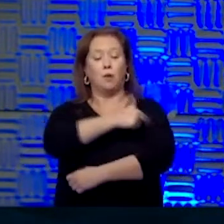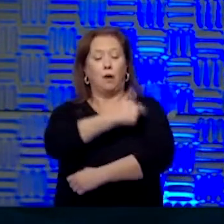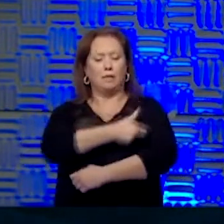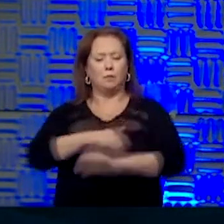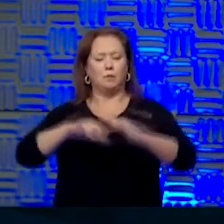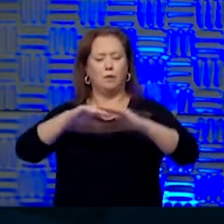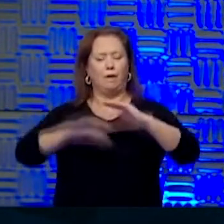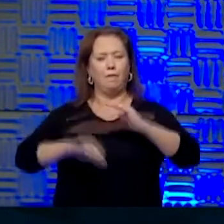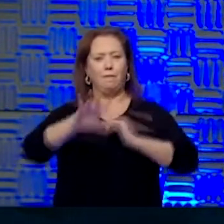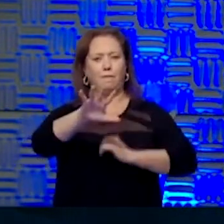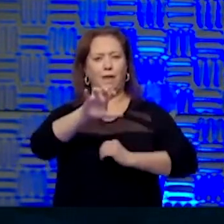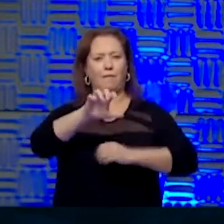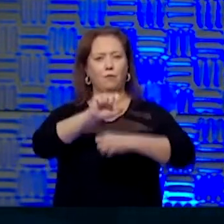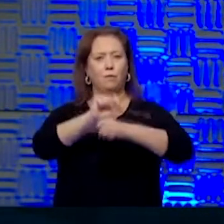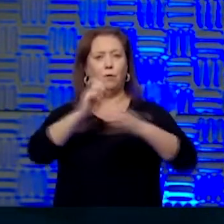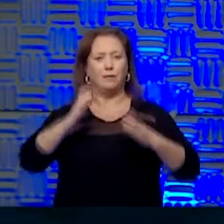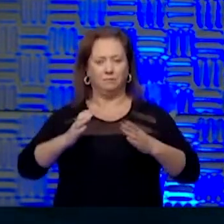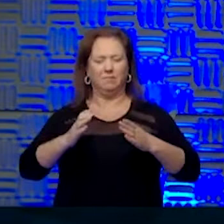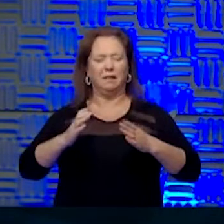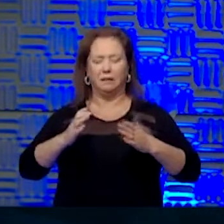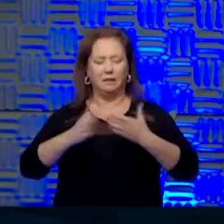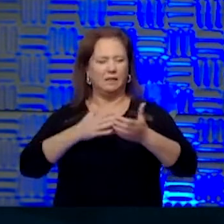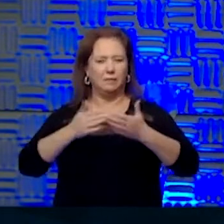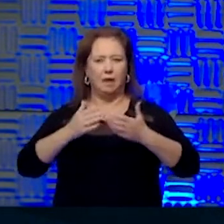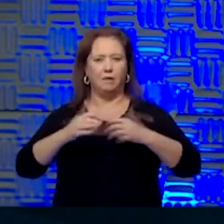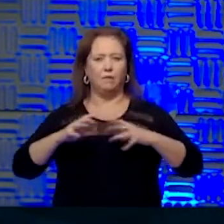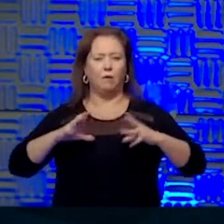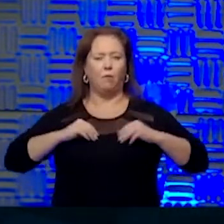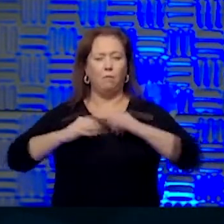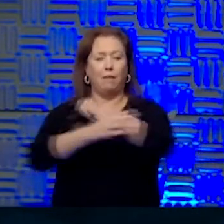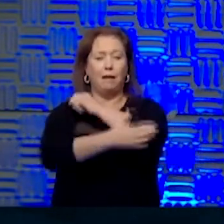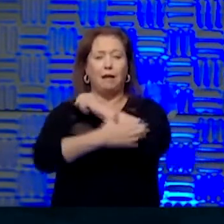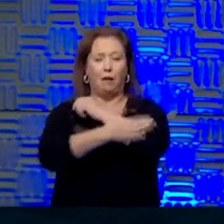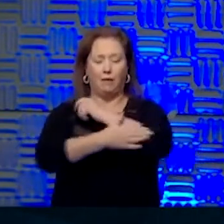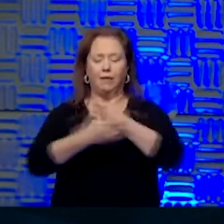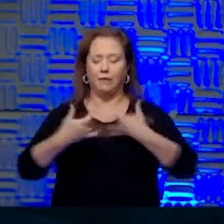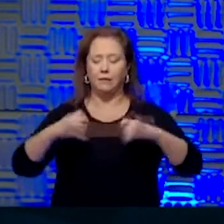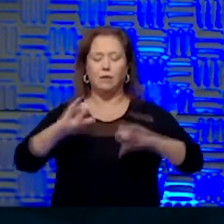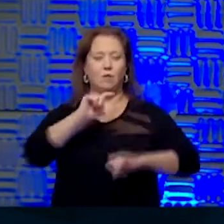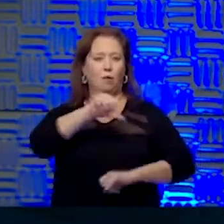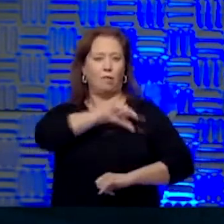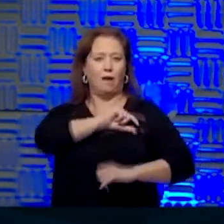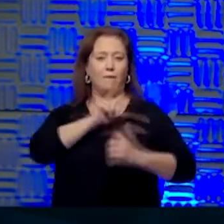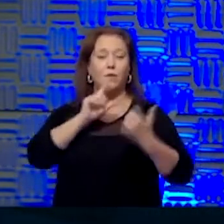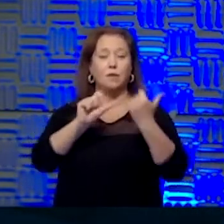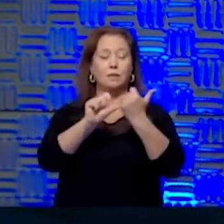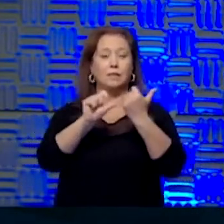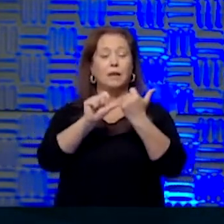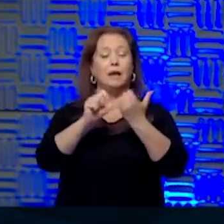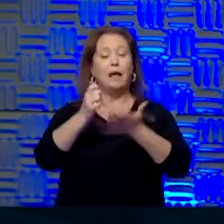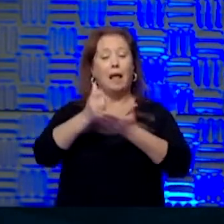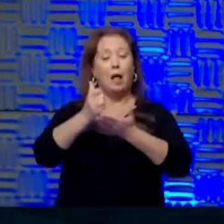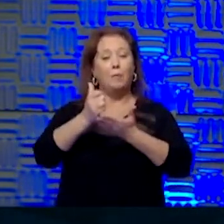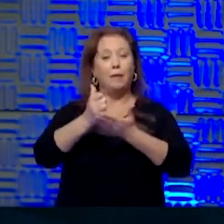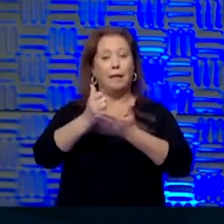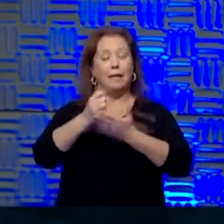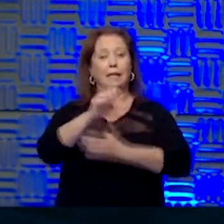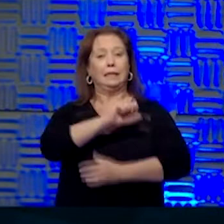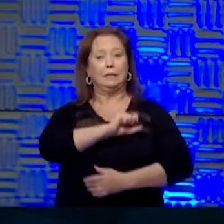employees, even if they're county owned, could qualify for that kind of financial assistance, helping them keep their